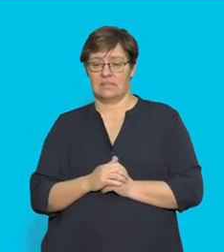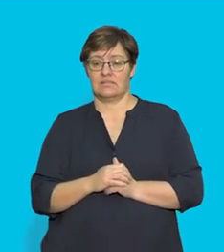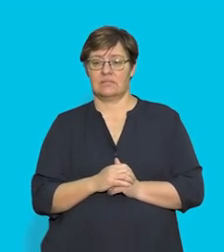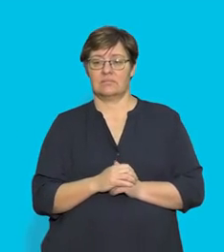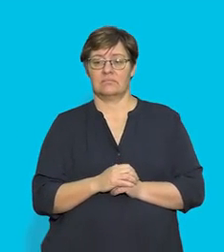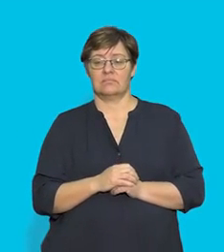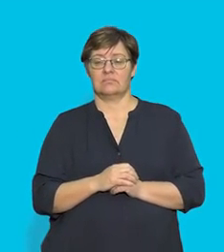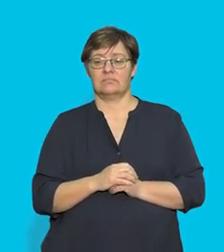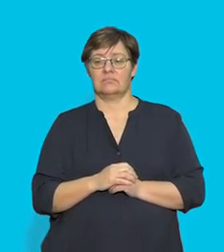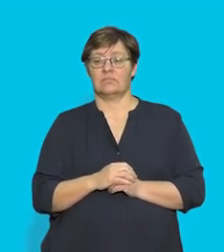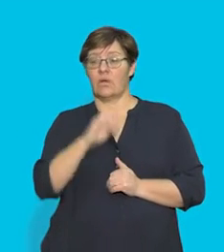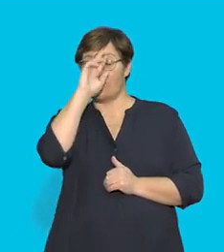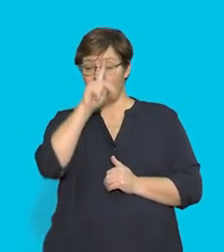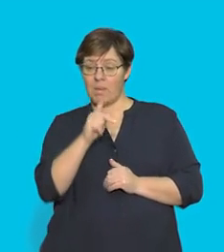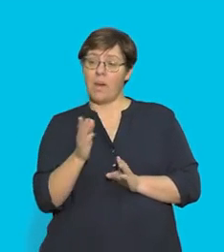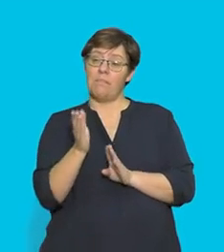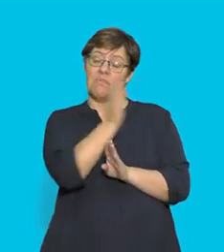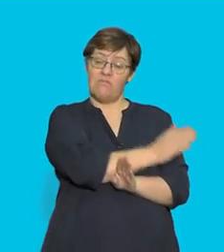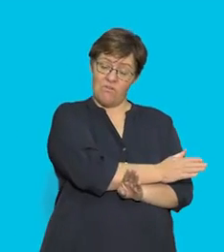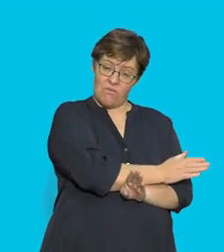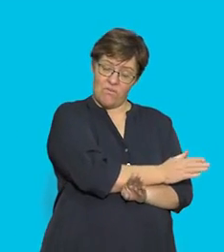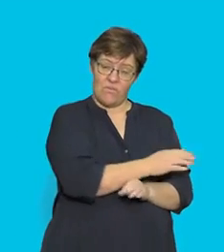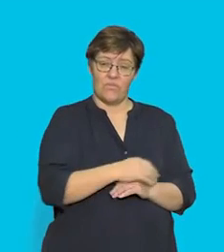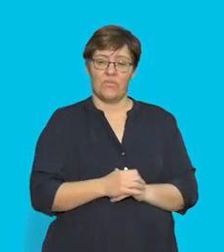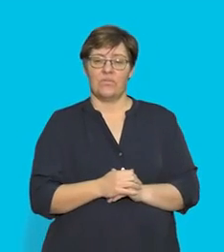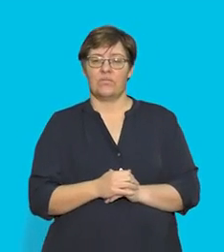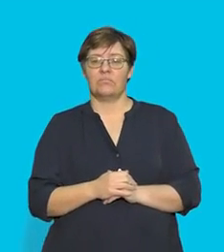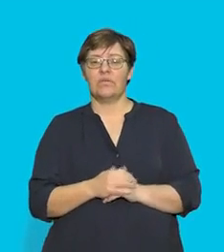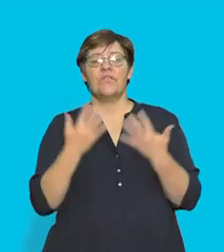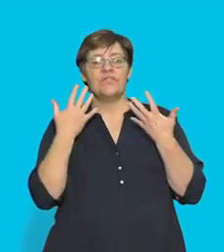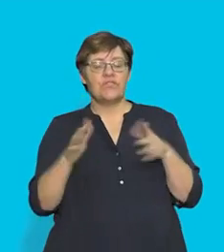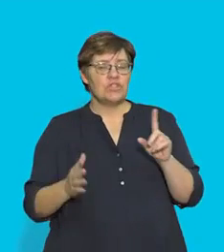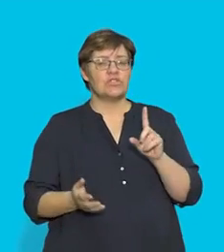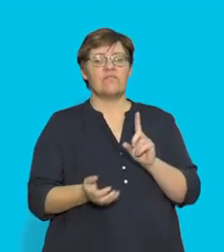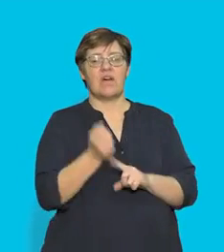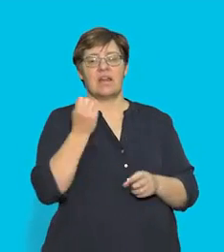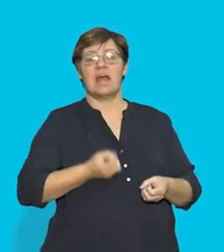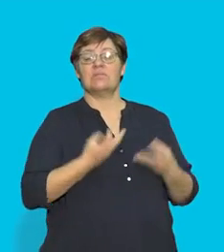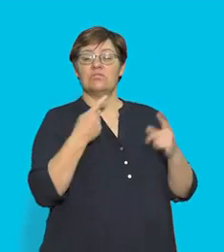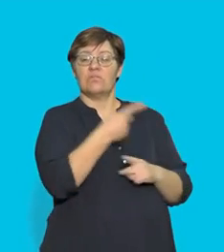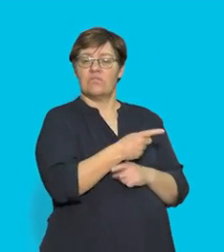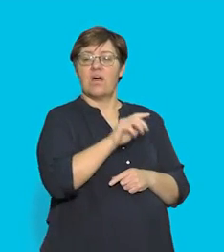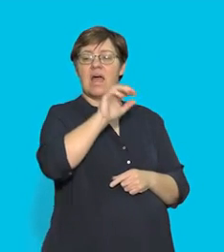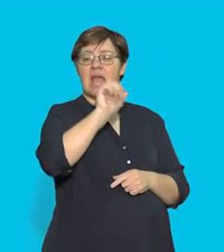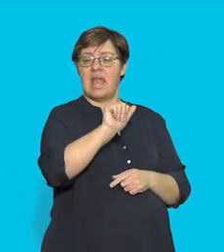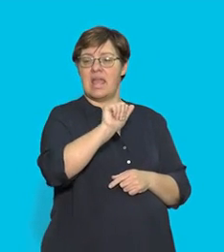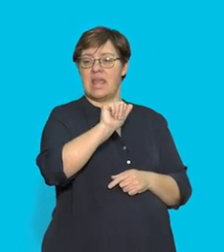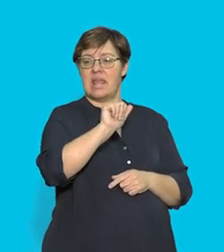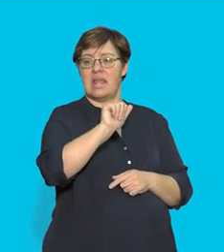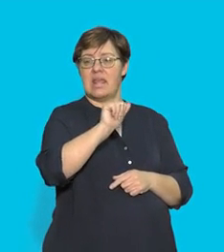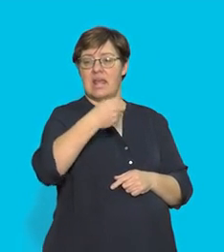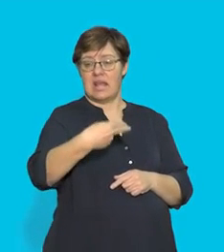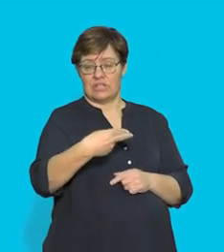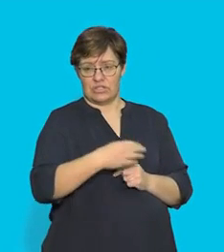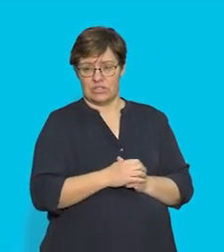31,8. But remember earlier we did find an expression for AH.